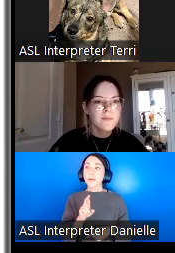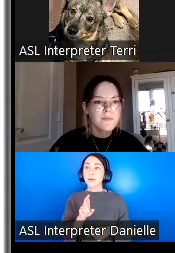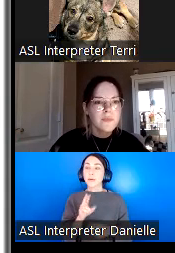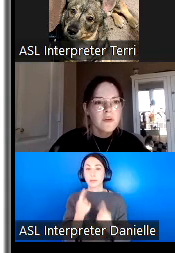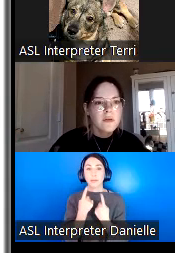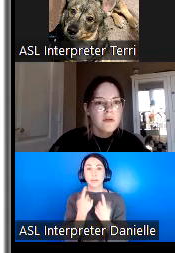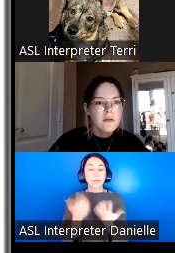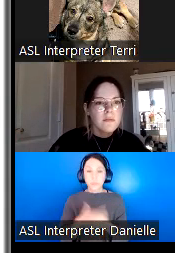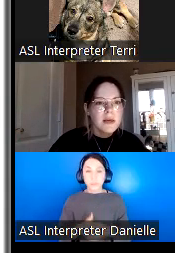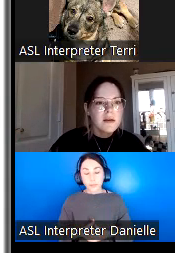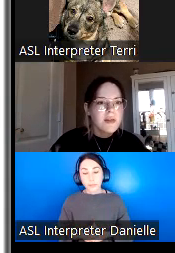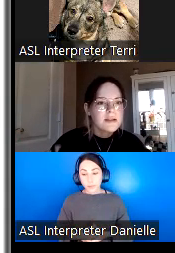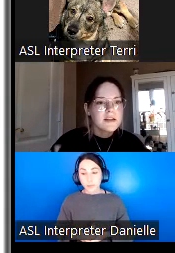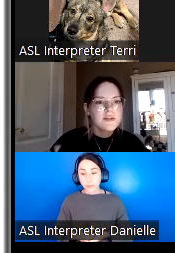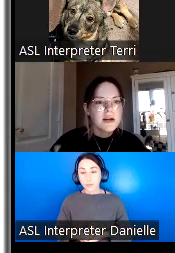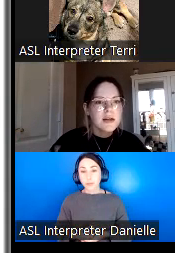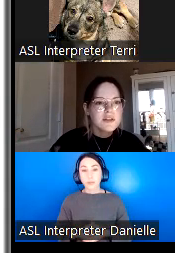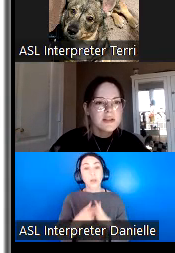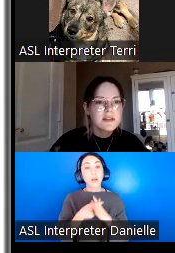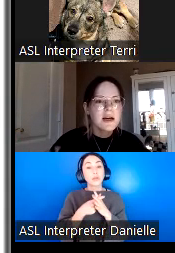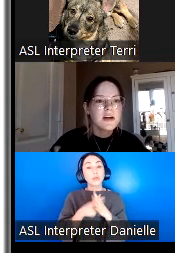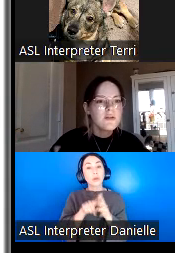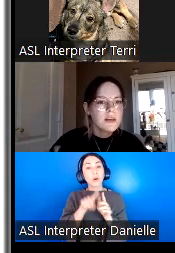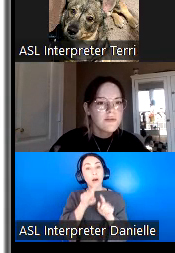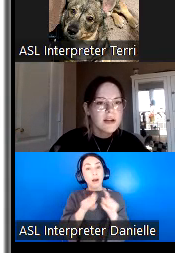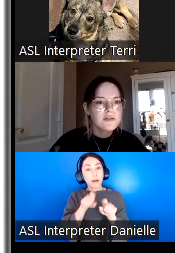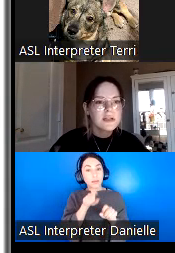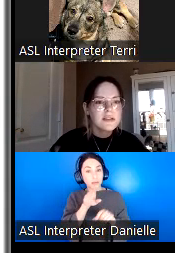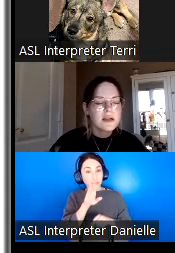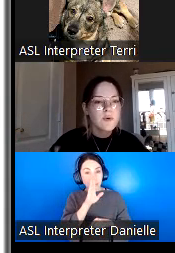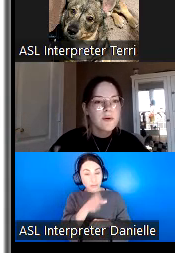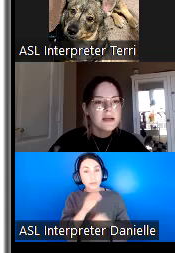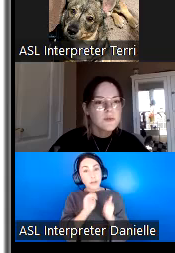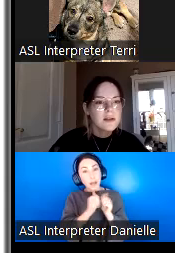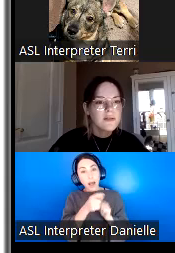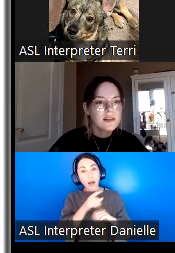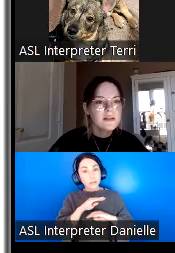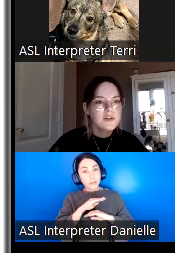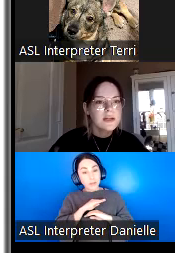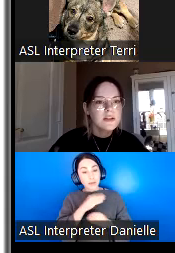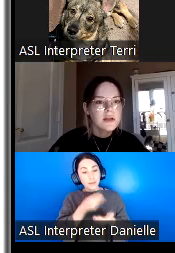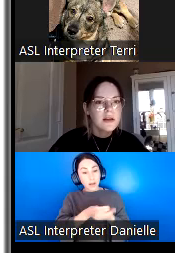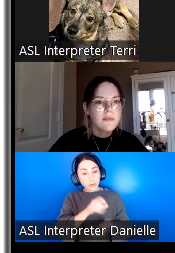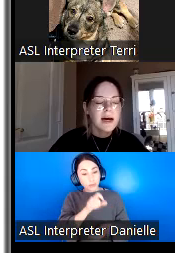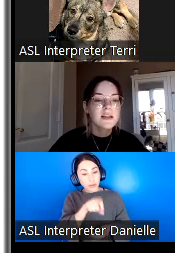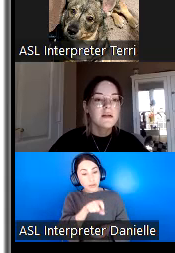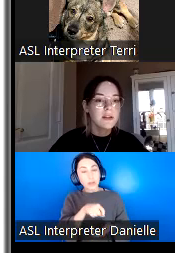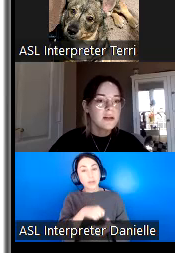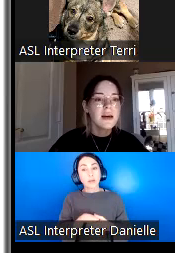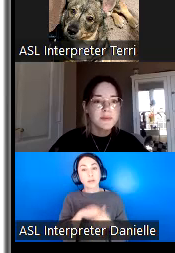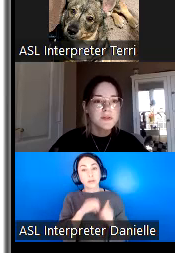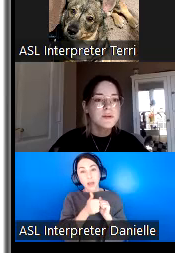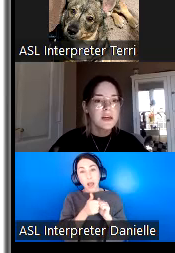targeted. Begin with asking direct questions. How do you meet your financial needs, and in what ways will leaving this situation impact